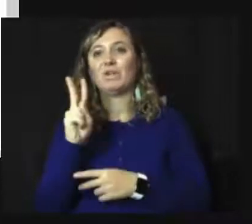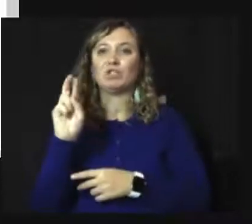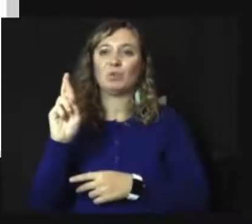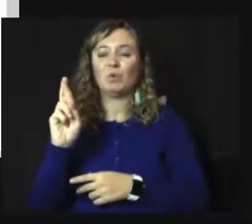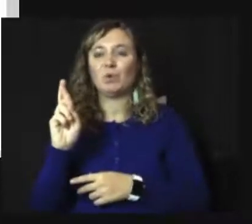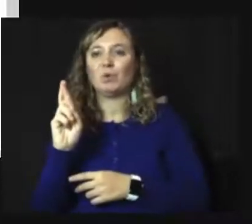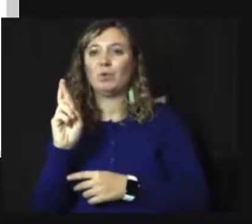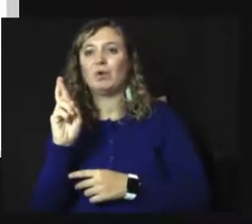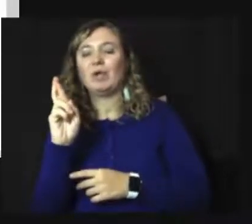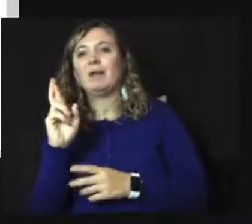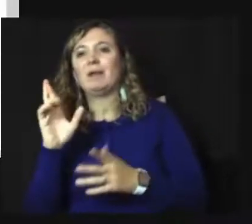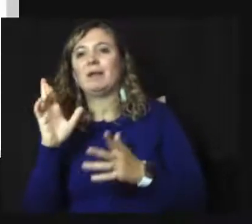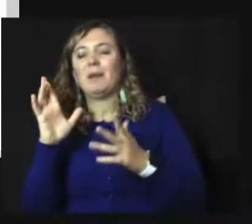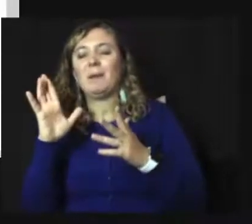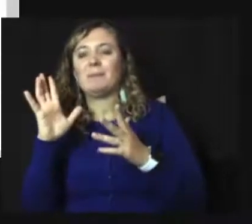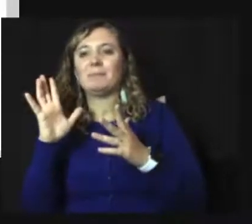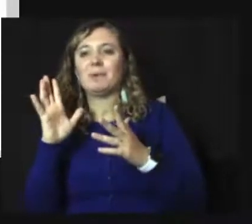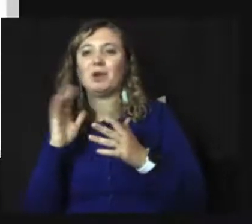the vacuum.